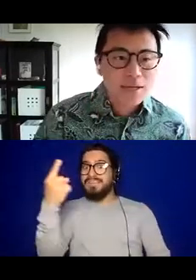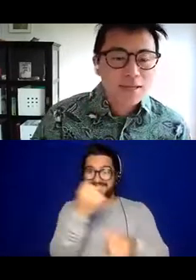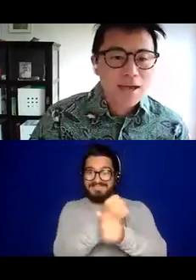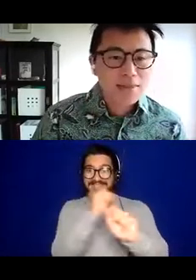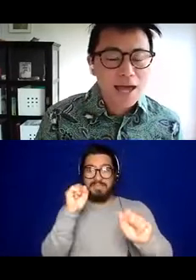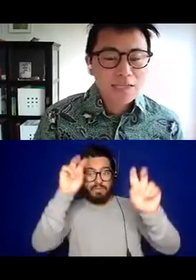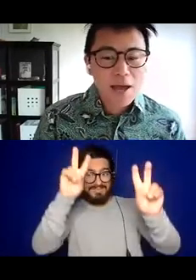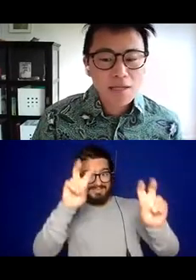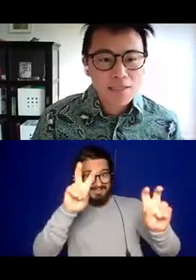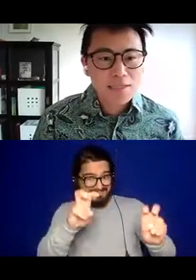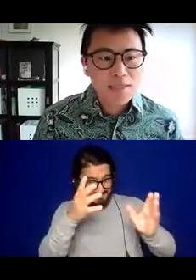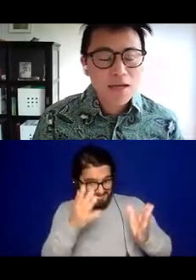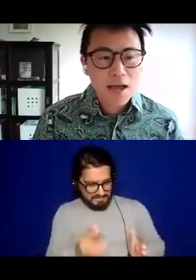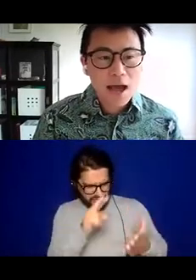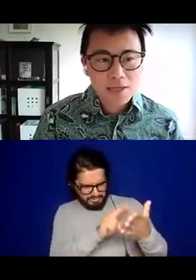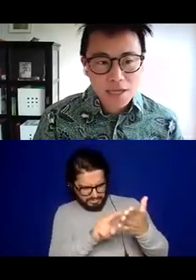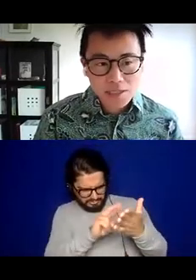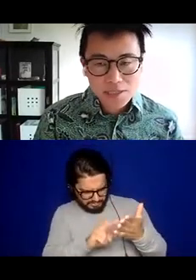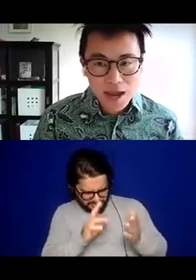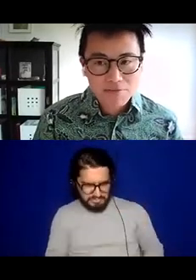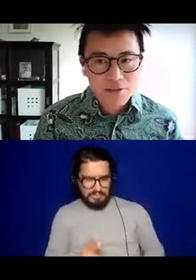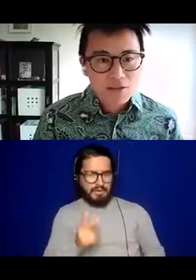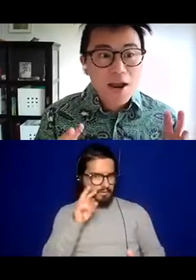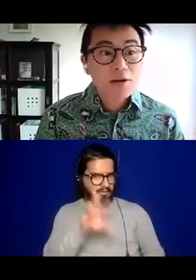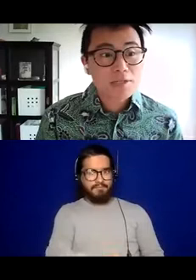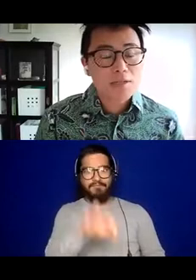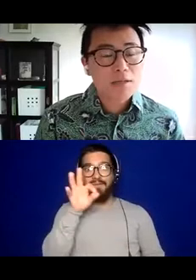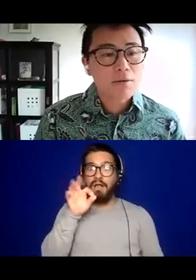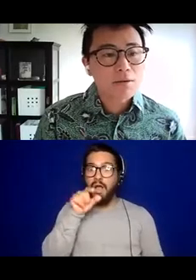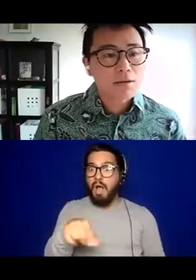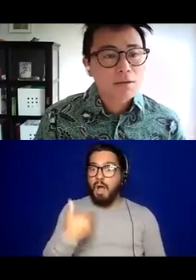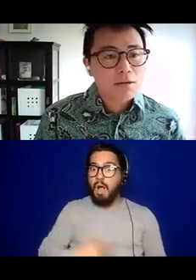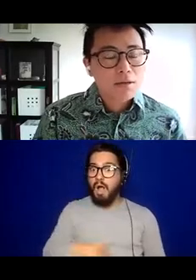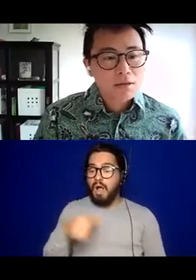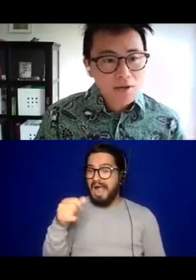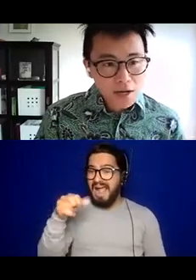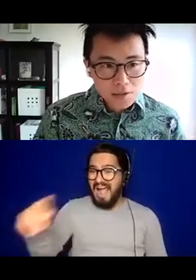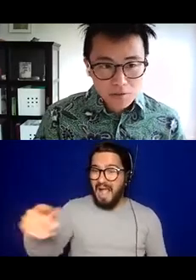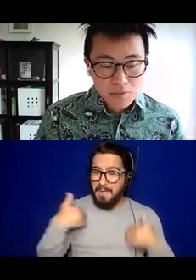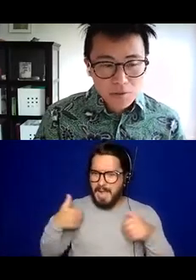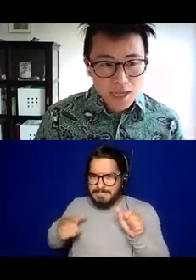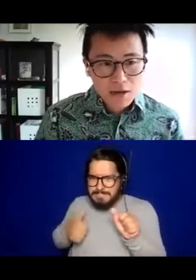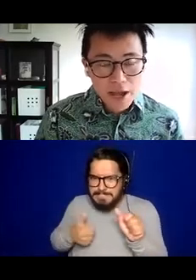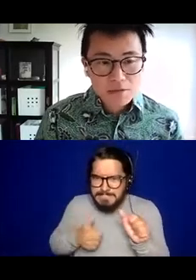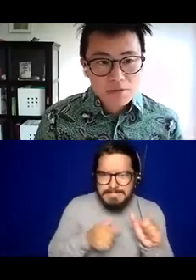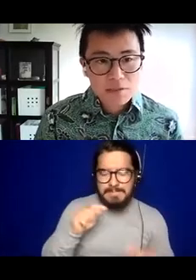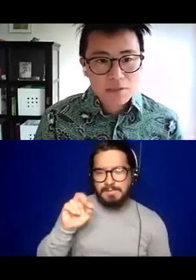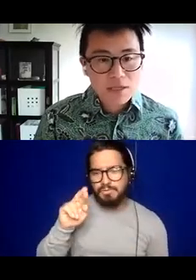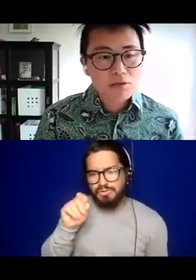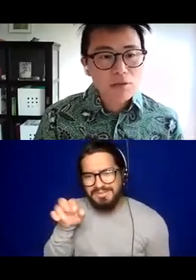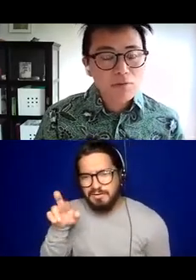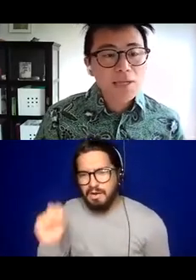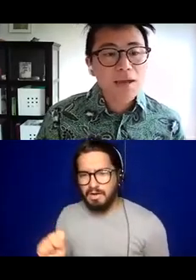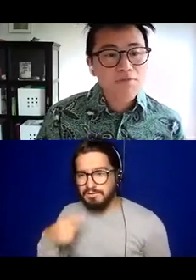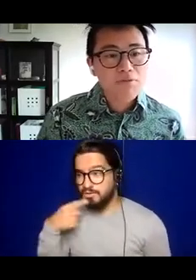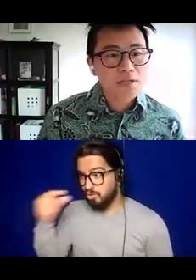found that LastPass's applications have trackers in them. The trackers don't communicate your passwords. They